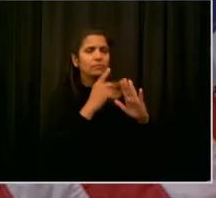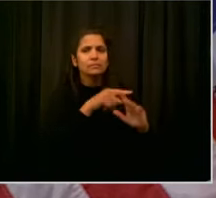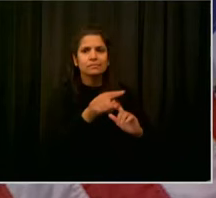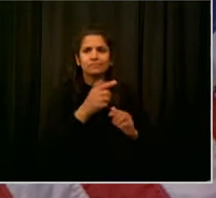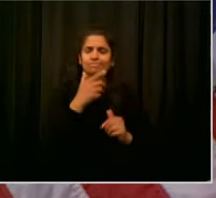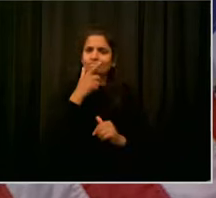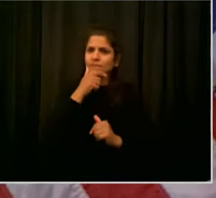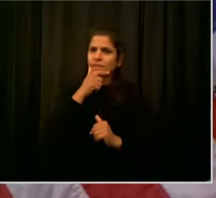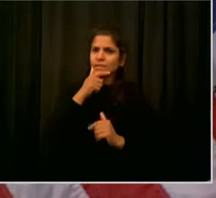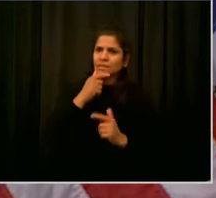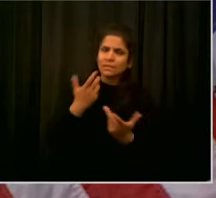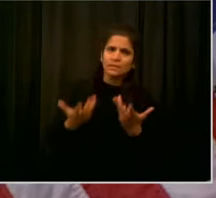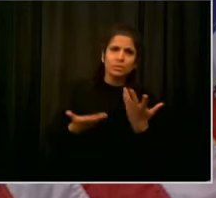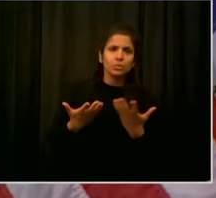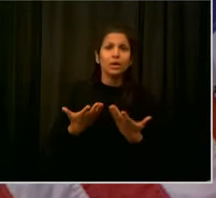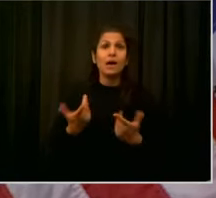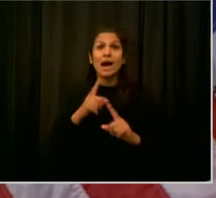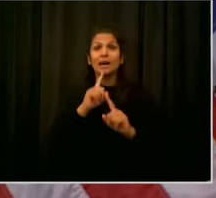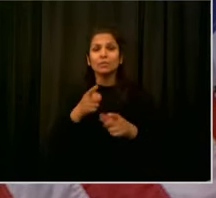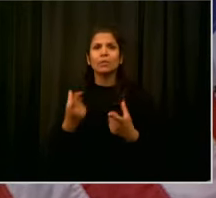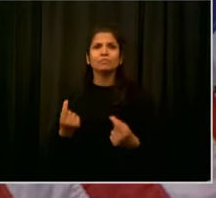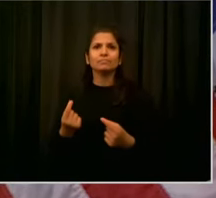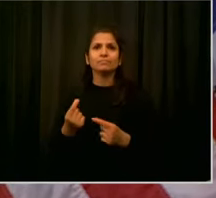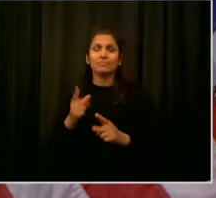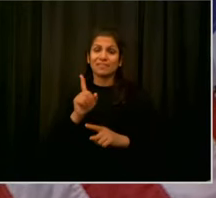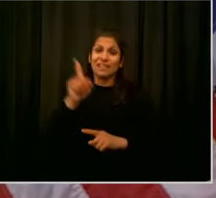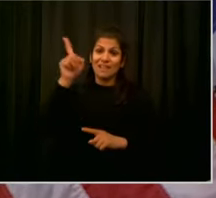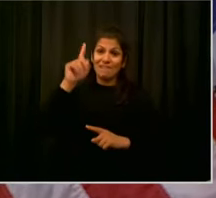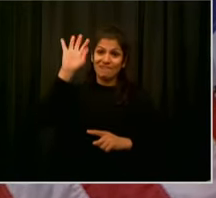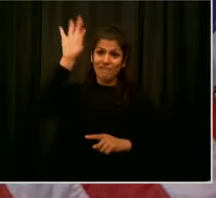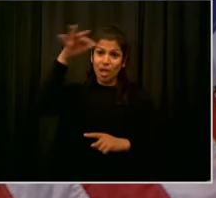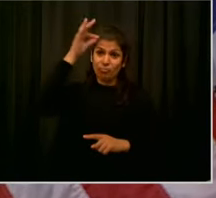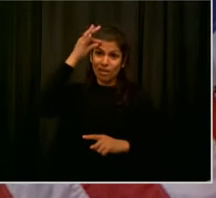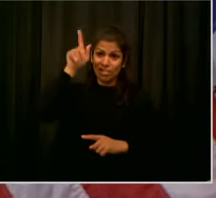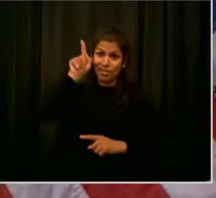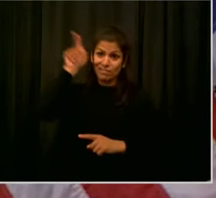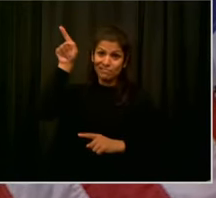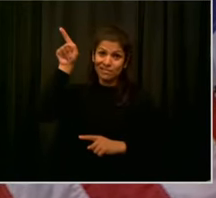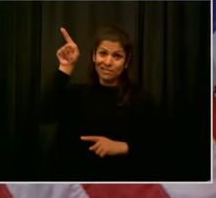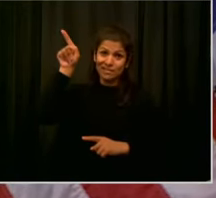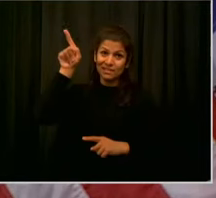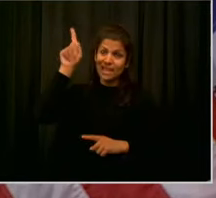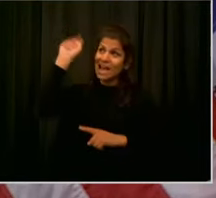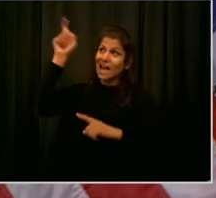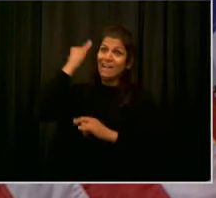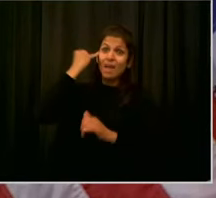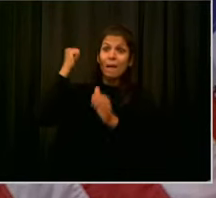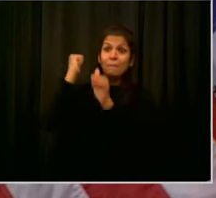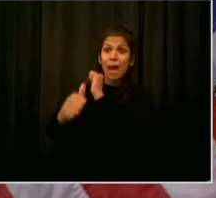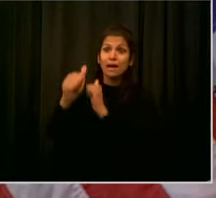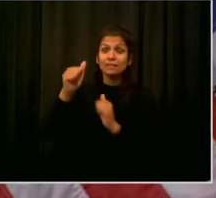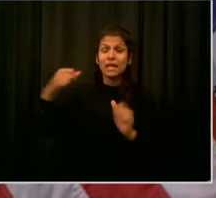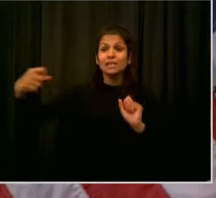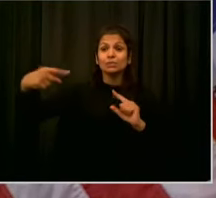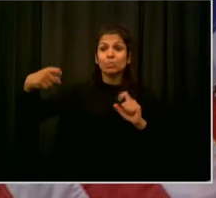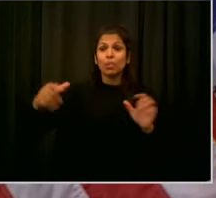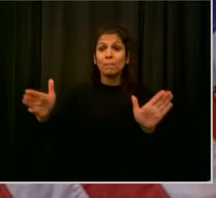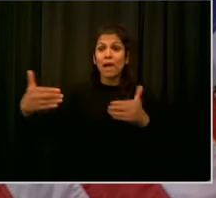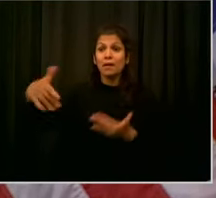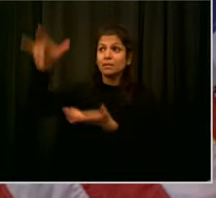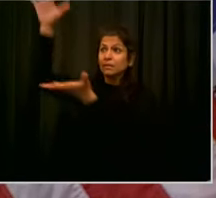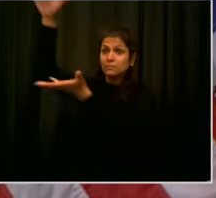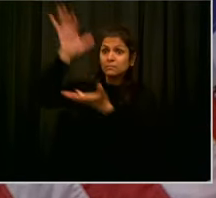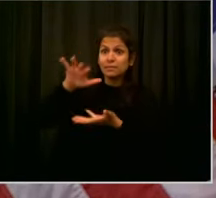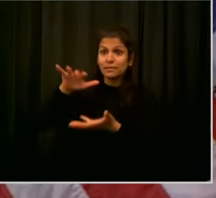Gloria, I don't know if the stimulus is more or less likely because of the events of the last few days in this country, but if anyone in the White House or the